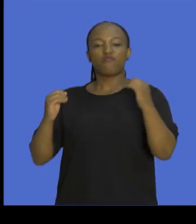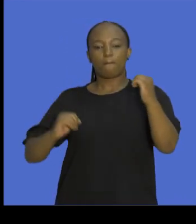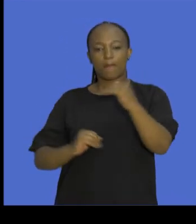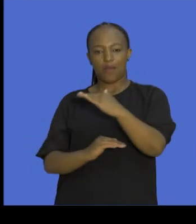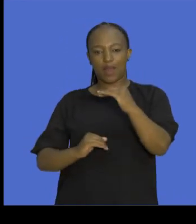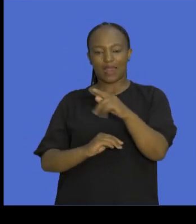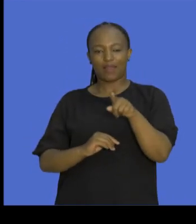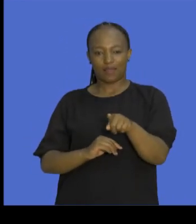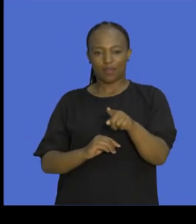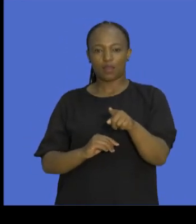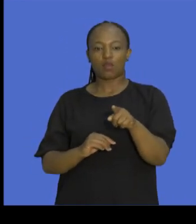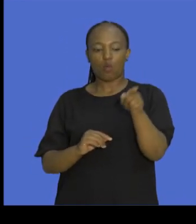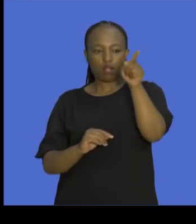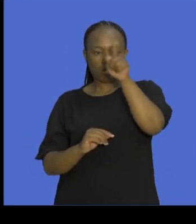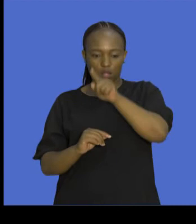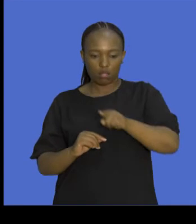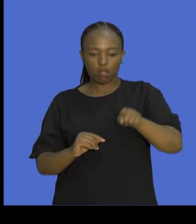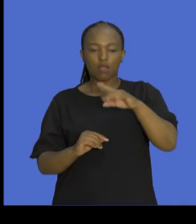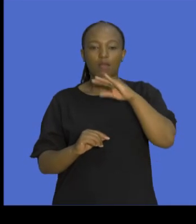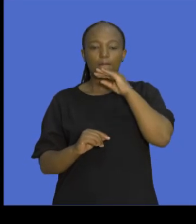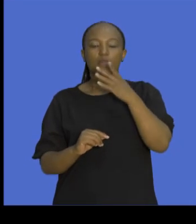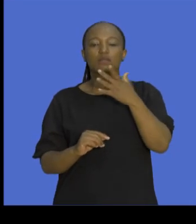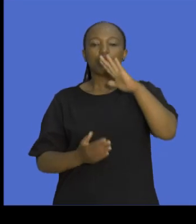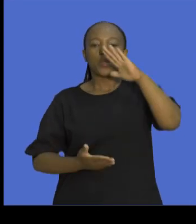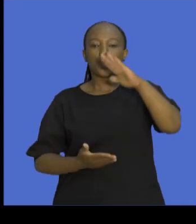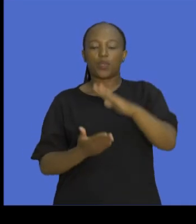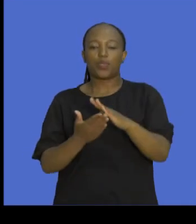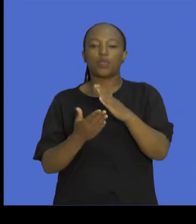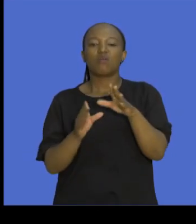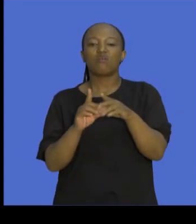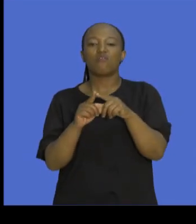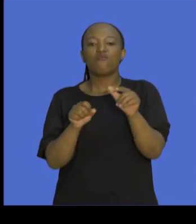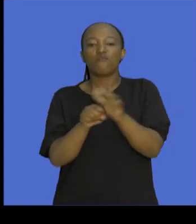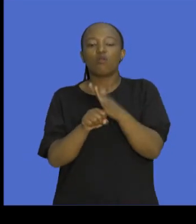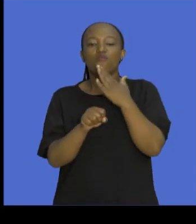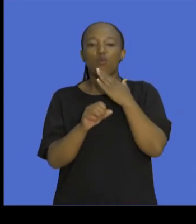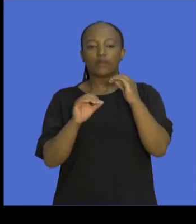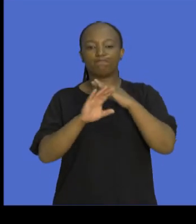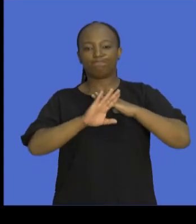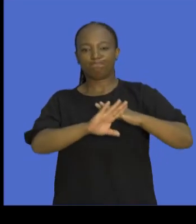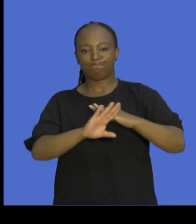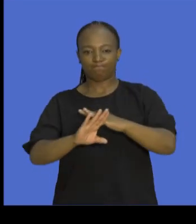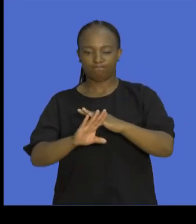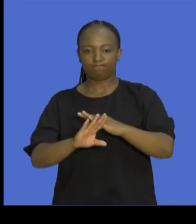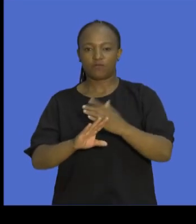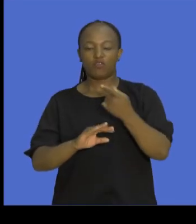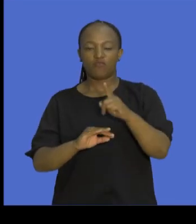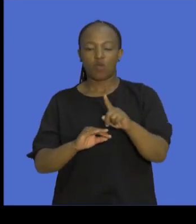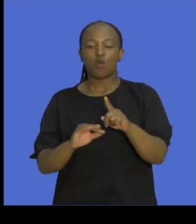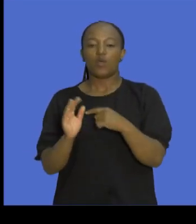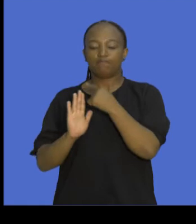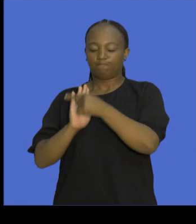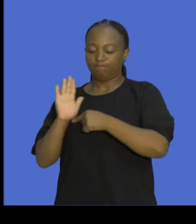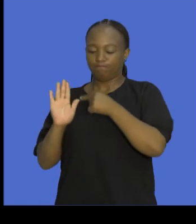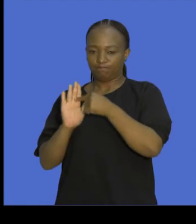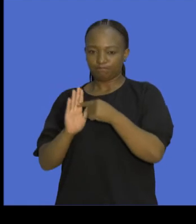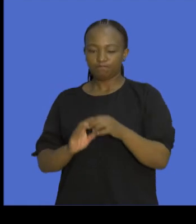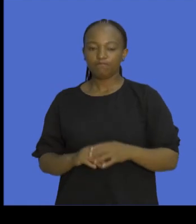adding resistors in parallel, which effectively decreases the total resistance of the circuit, right? Okay.